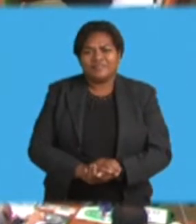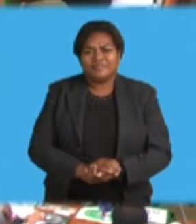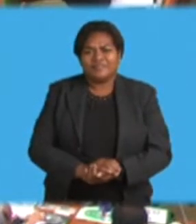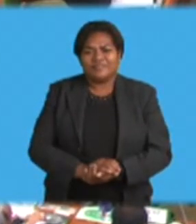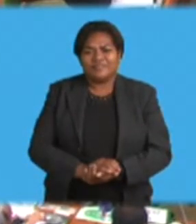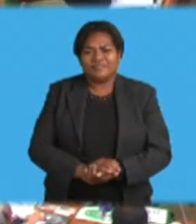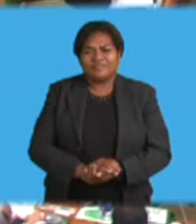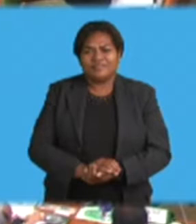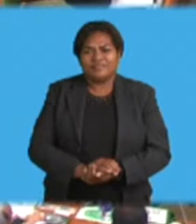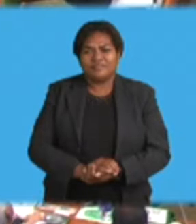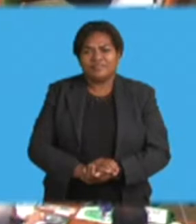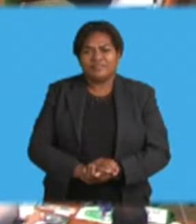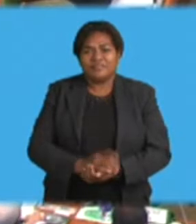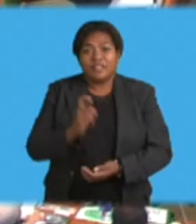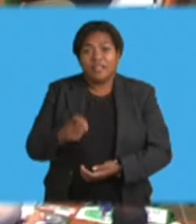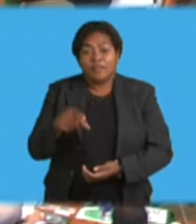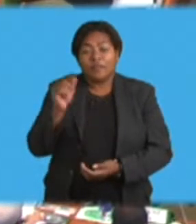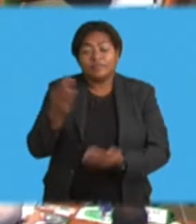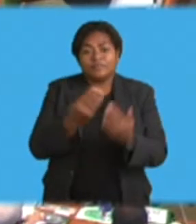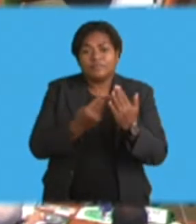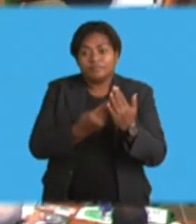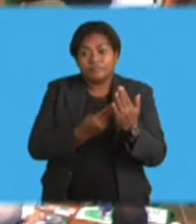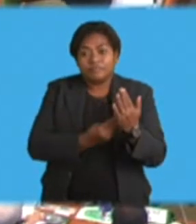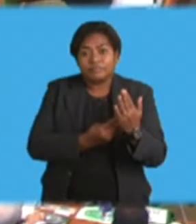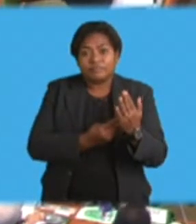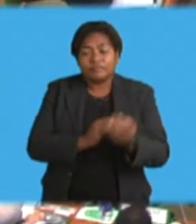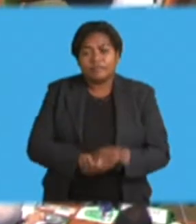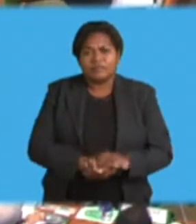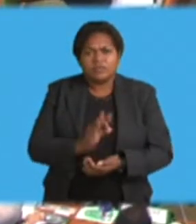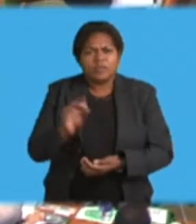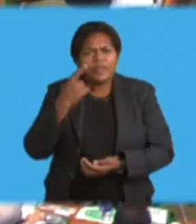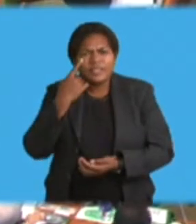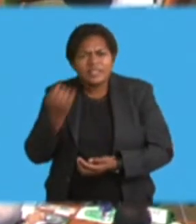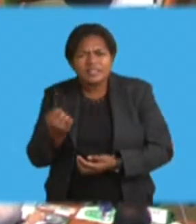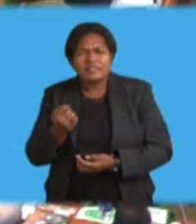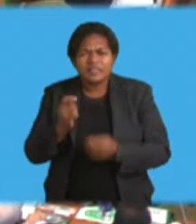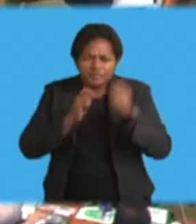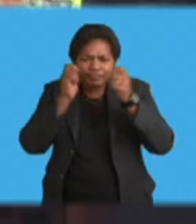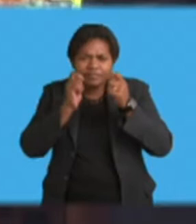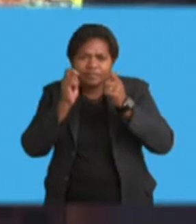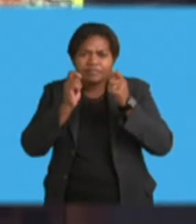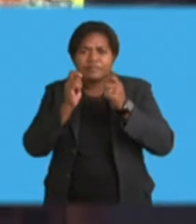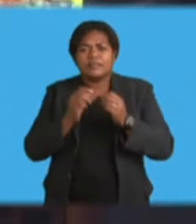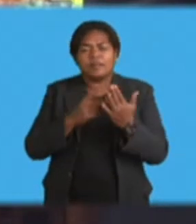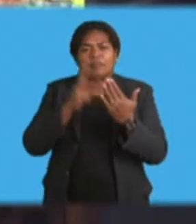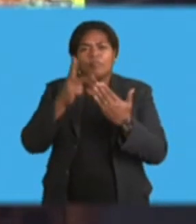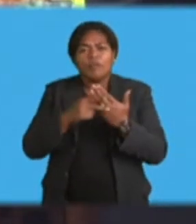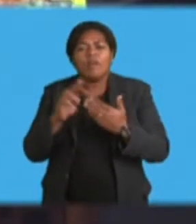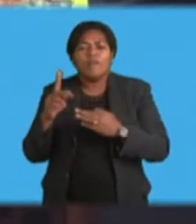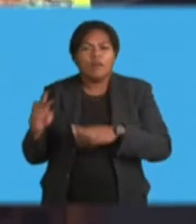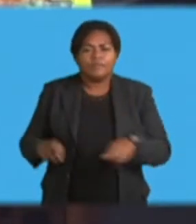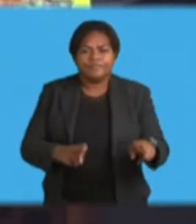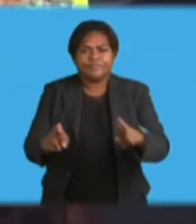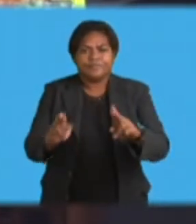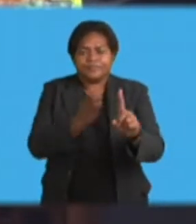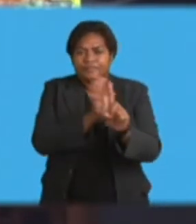Mr. Speaker, if you pick up the budget estimate, you will never find a specific program for river diversion, Mr. Speaker.